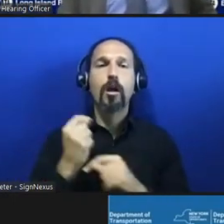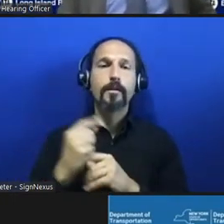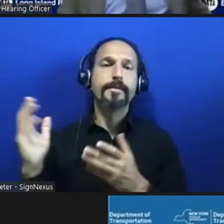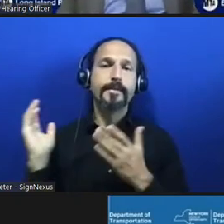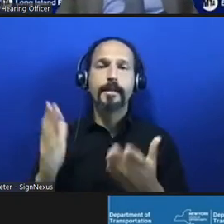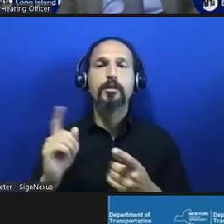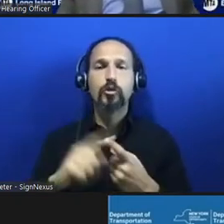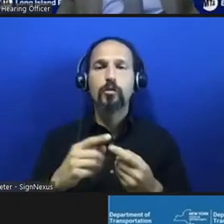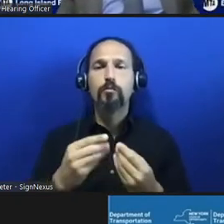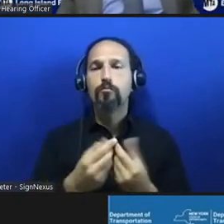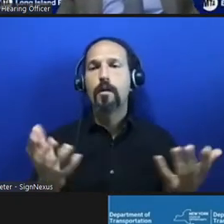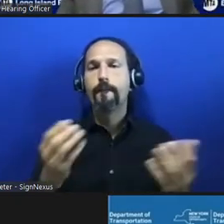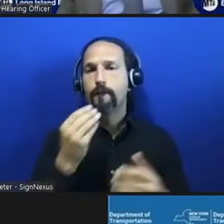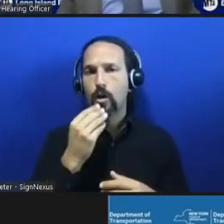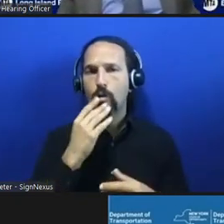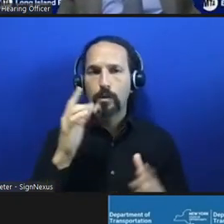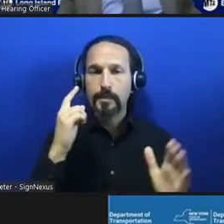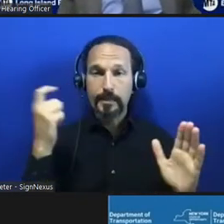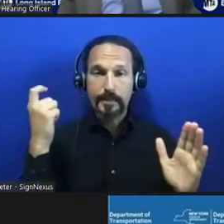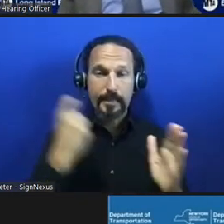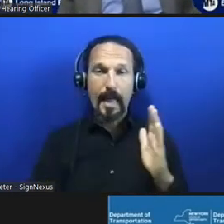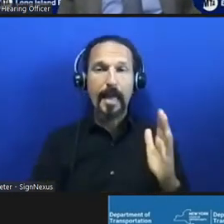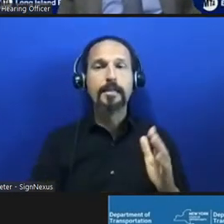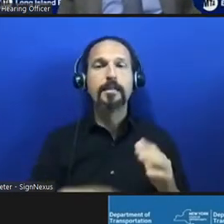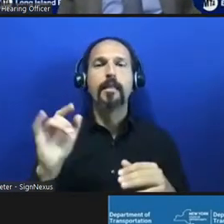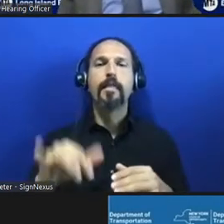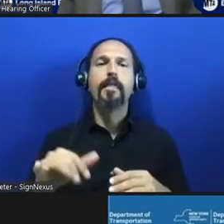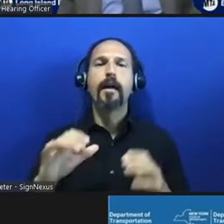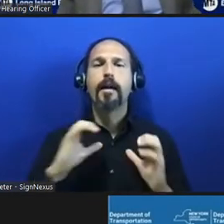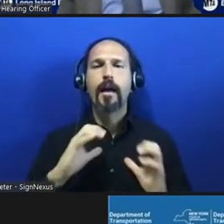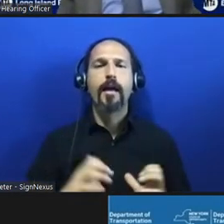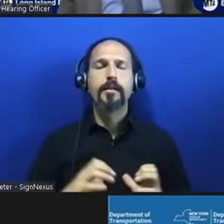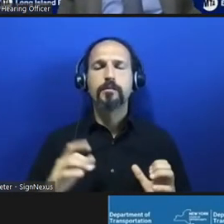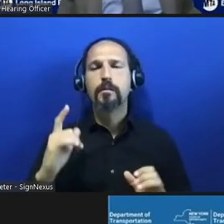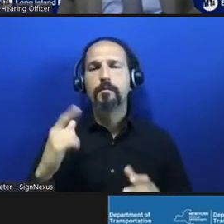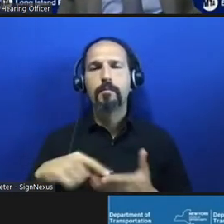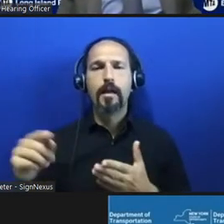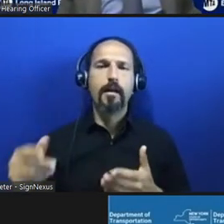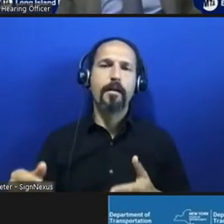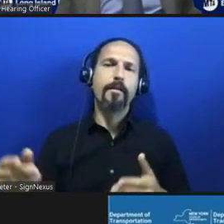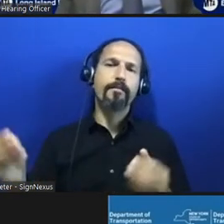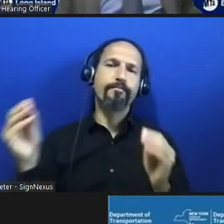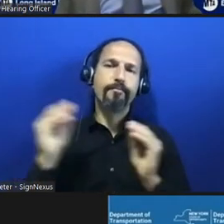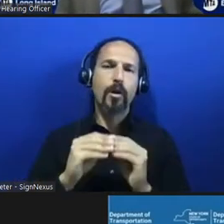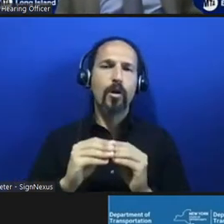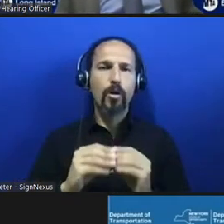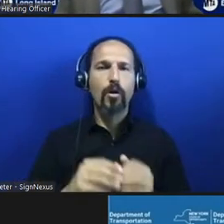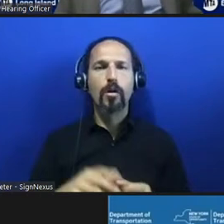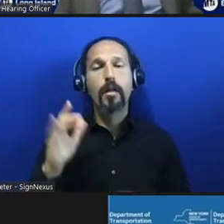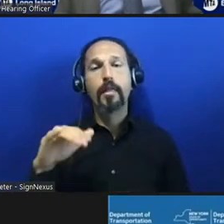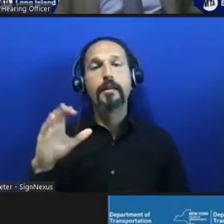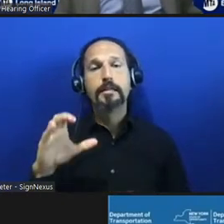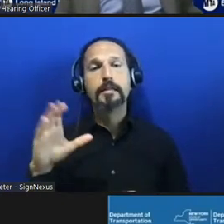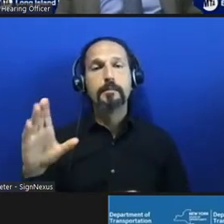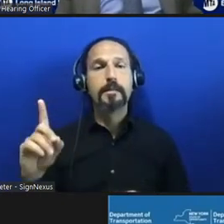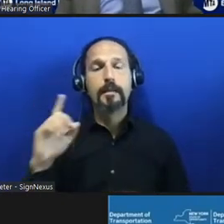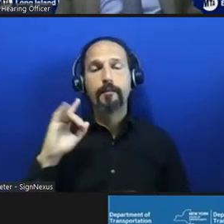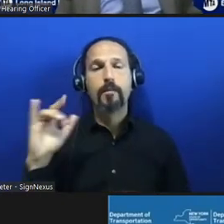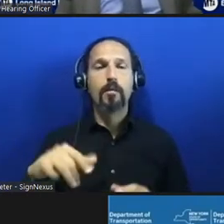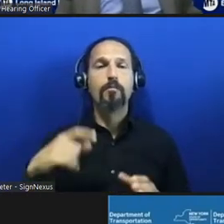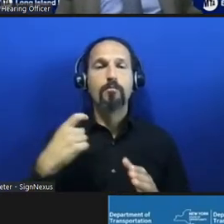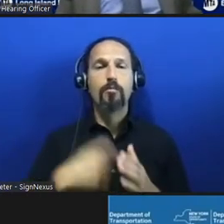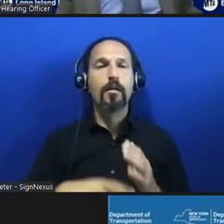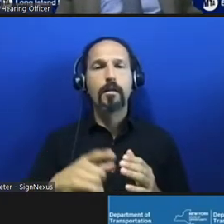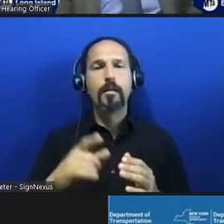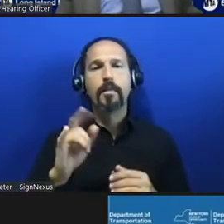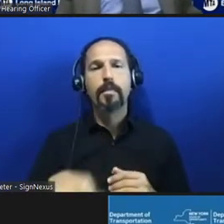to supply food will be taxed and the cost will be passed on to the consumer the targeting of CBD for congestion pricing is